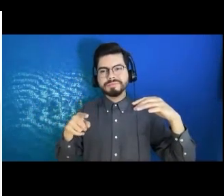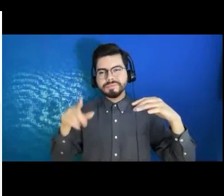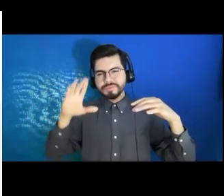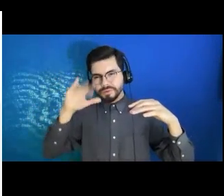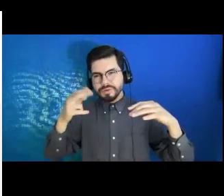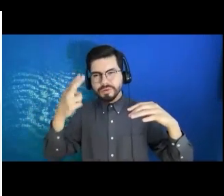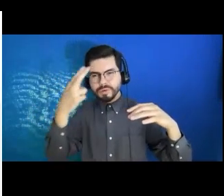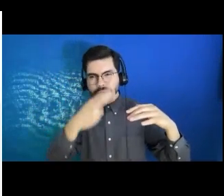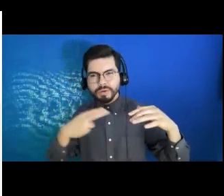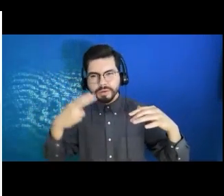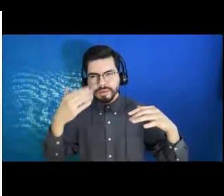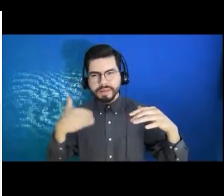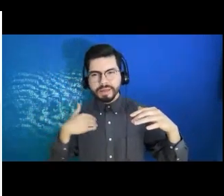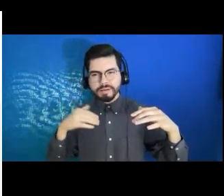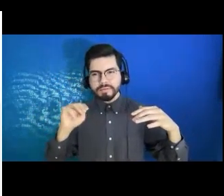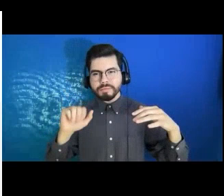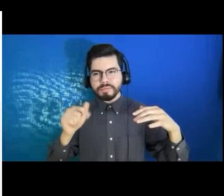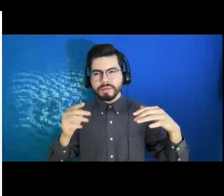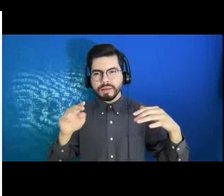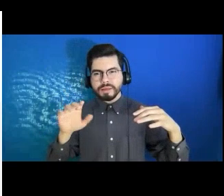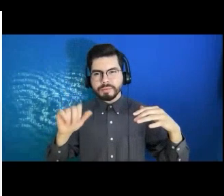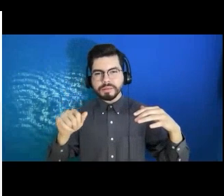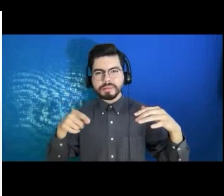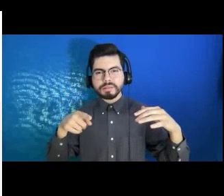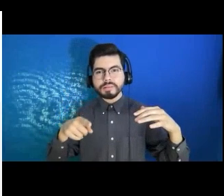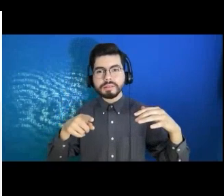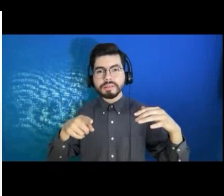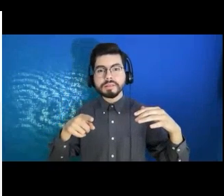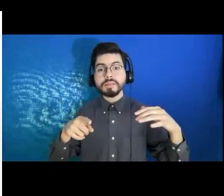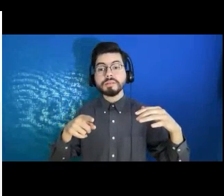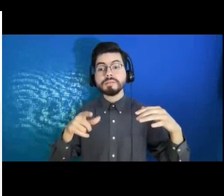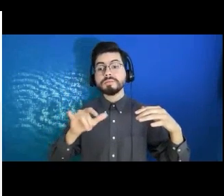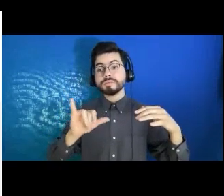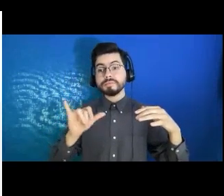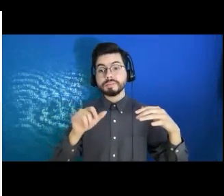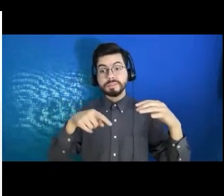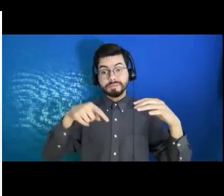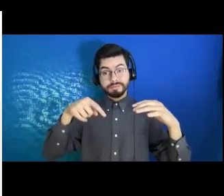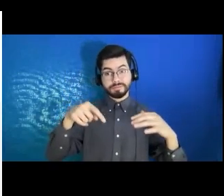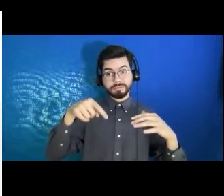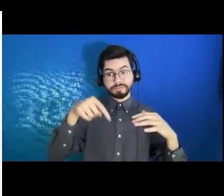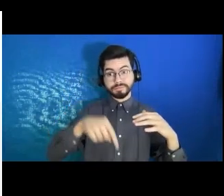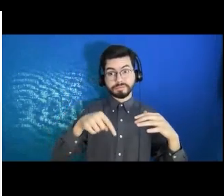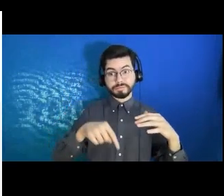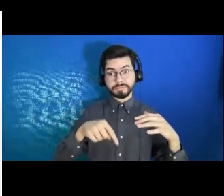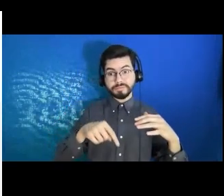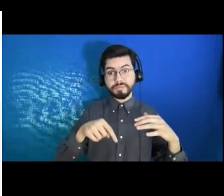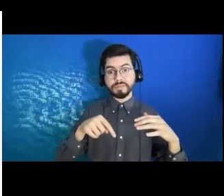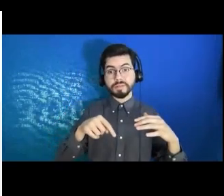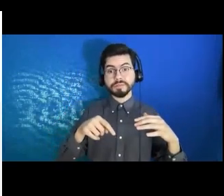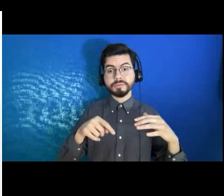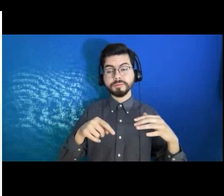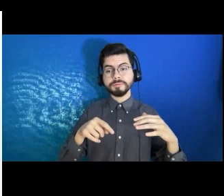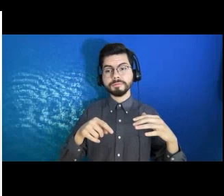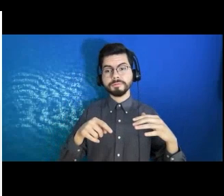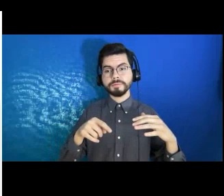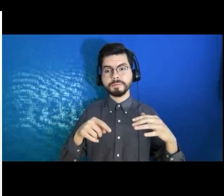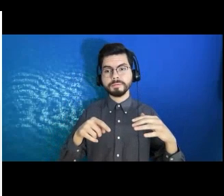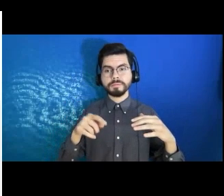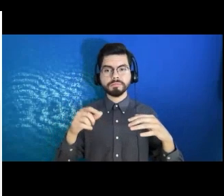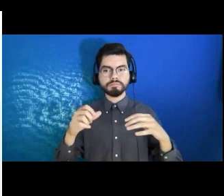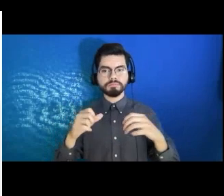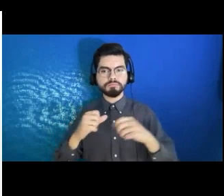This is more silicic, so this is more explosive here. And then we have a mantle plume that comes up that feeds the whole system,